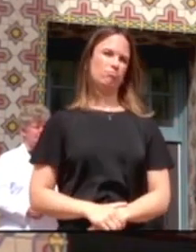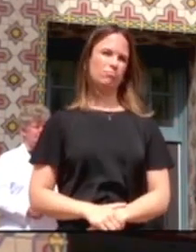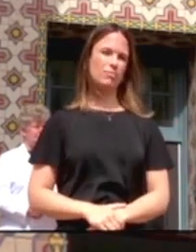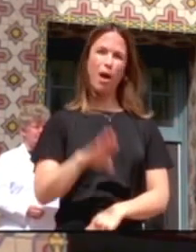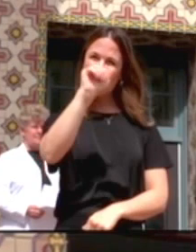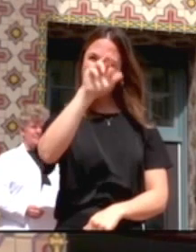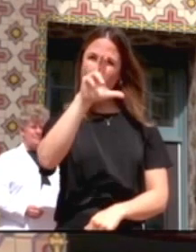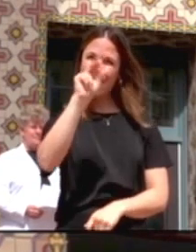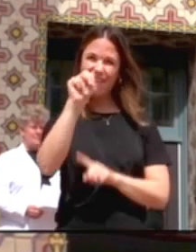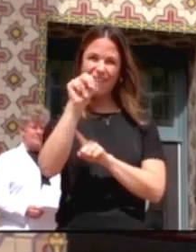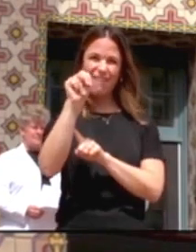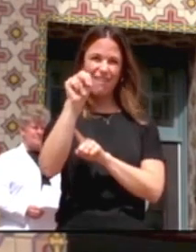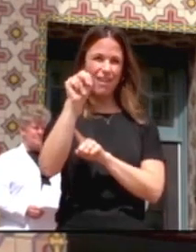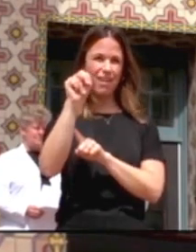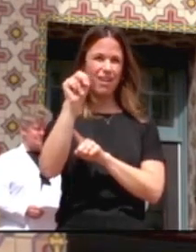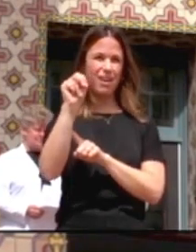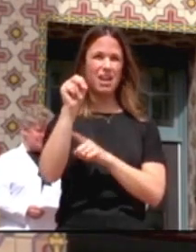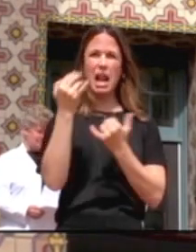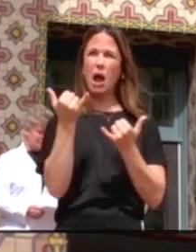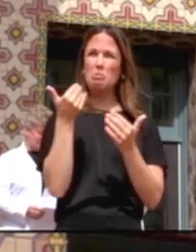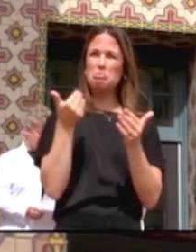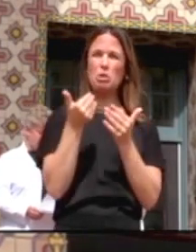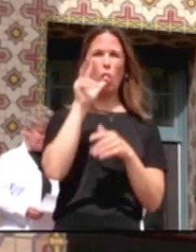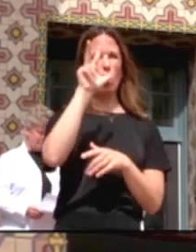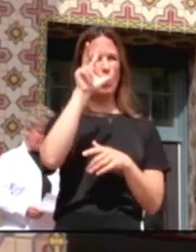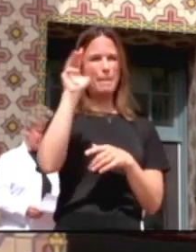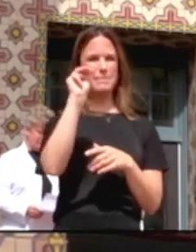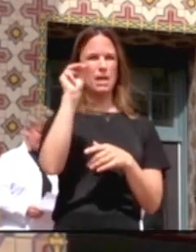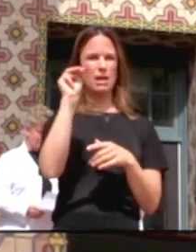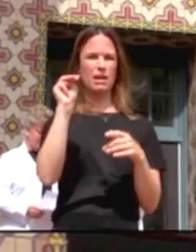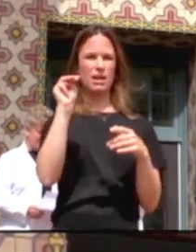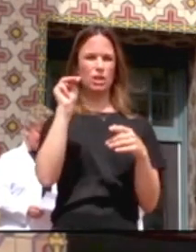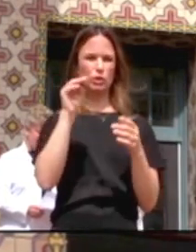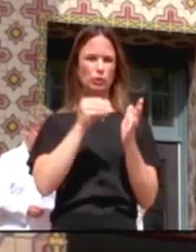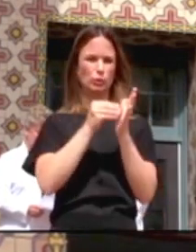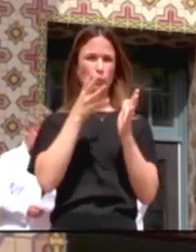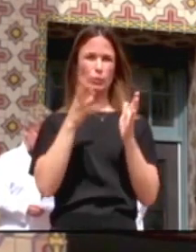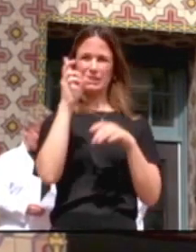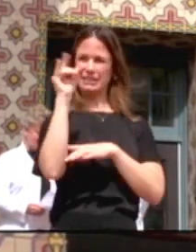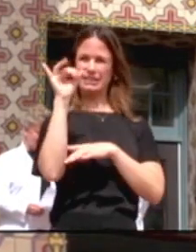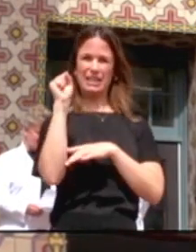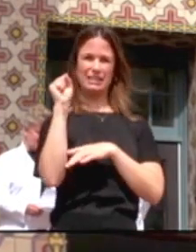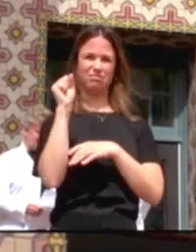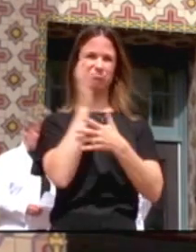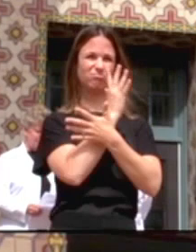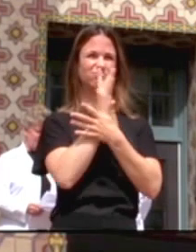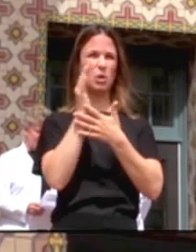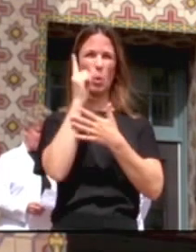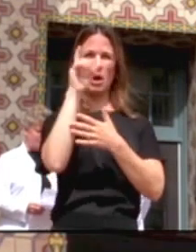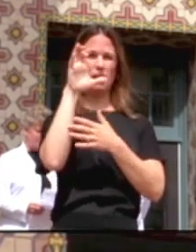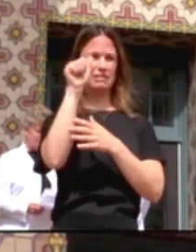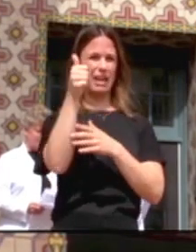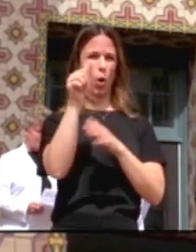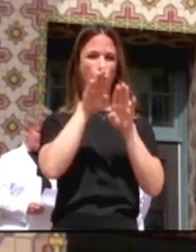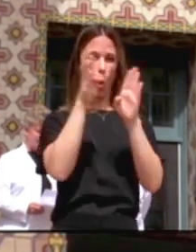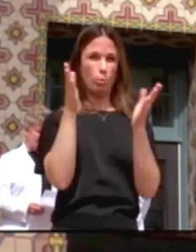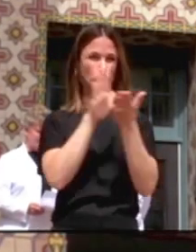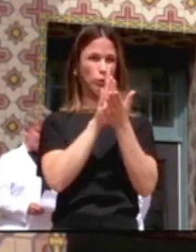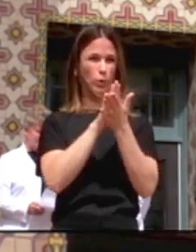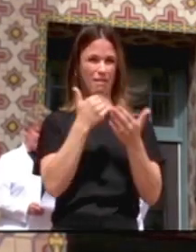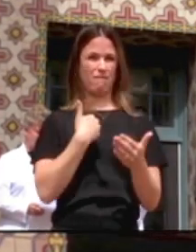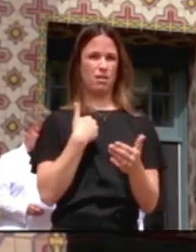In Marin, for example, with now nearly 3 million accumulated student days across 110 open